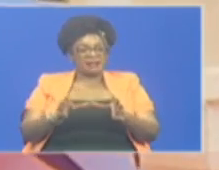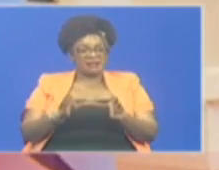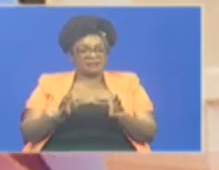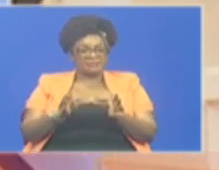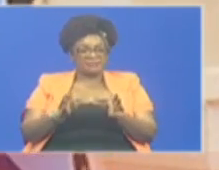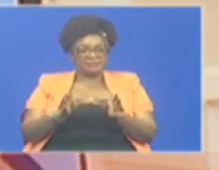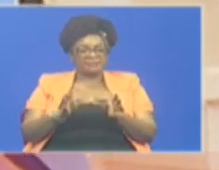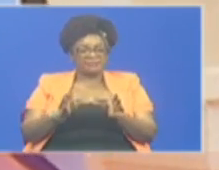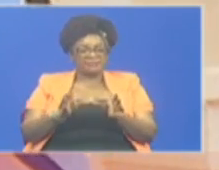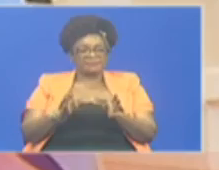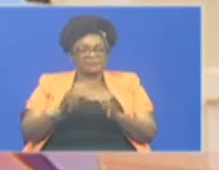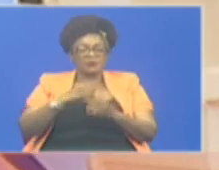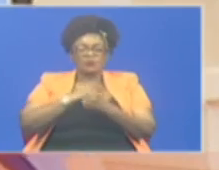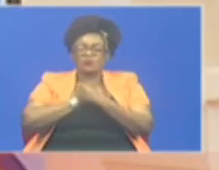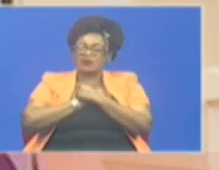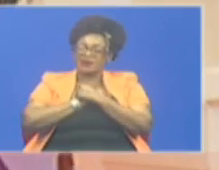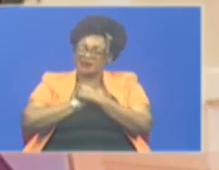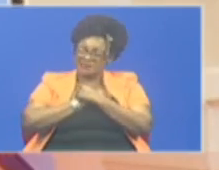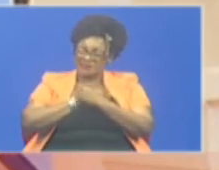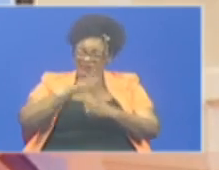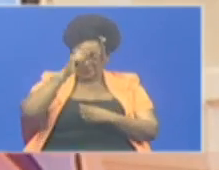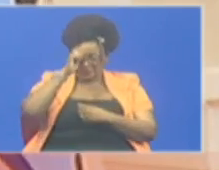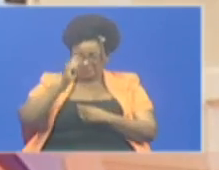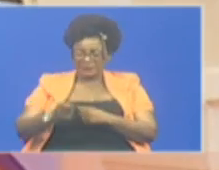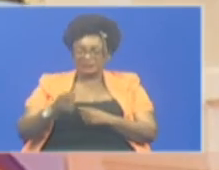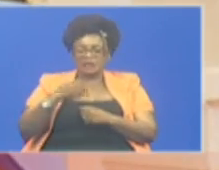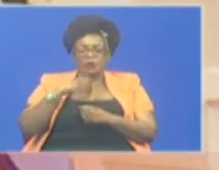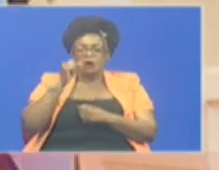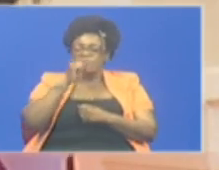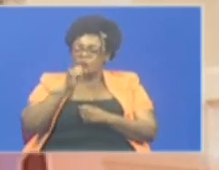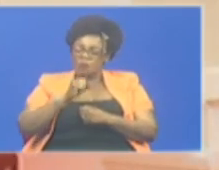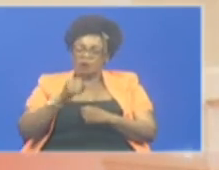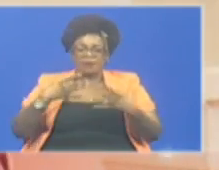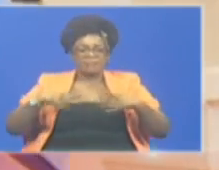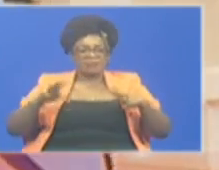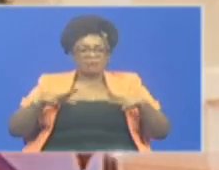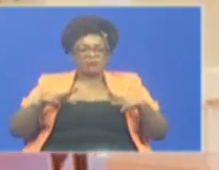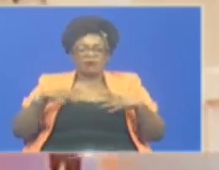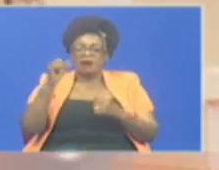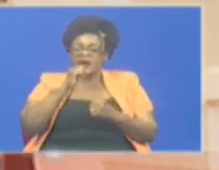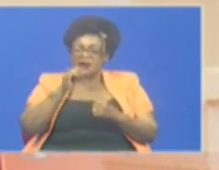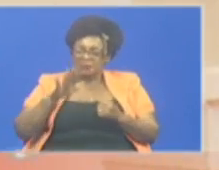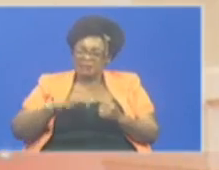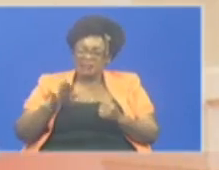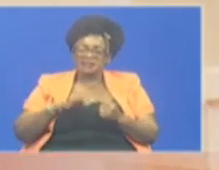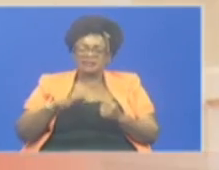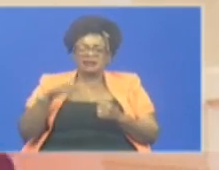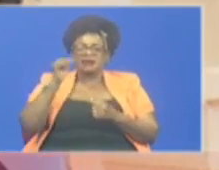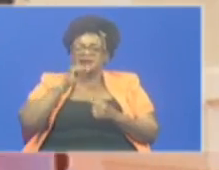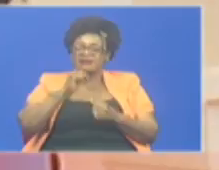We love and respect our elderly fellow Kenyans, our grandmothers, our grandfathers.